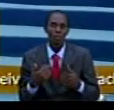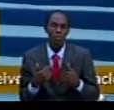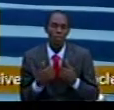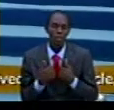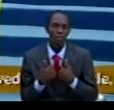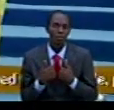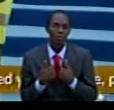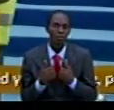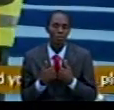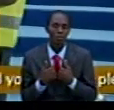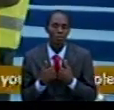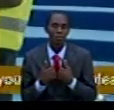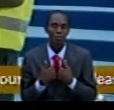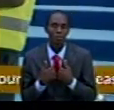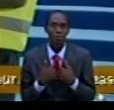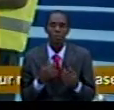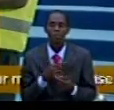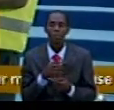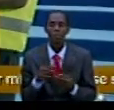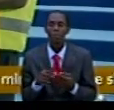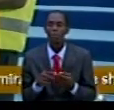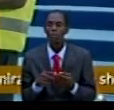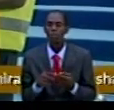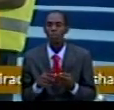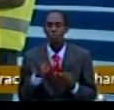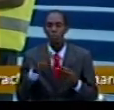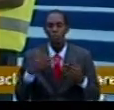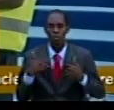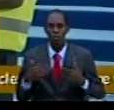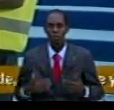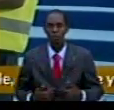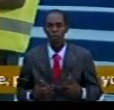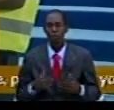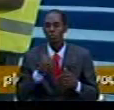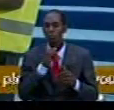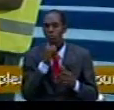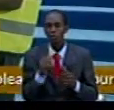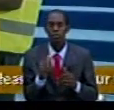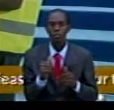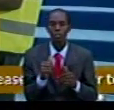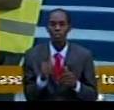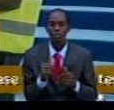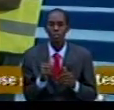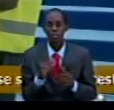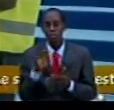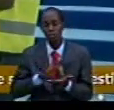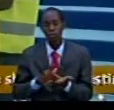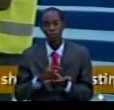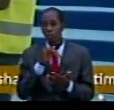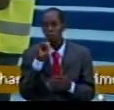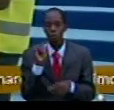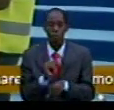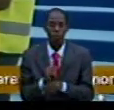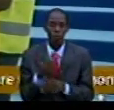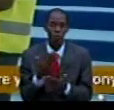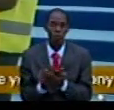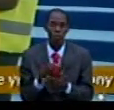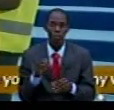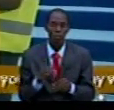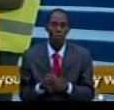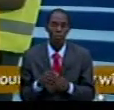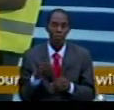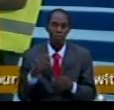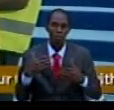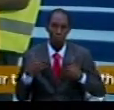That is when you react negatively to drugs. And I was actually in that ward, and I saw her